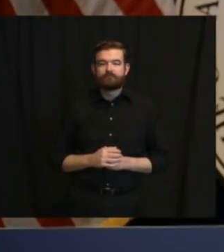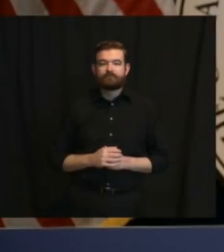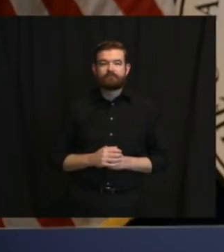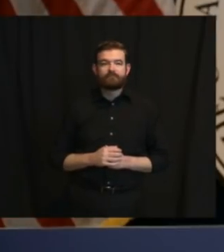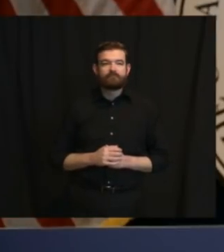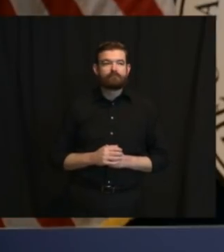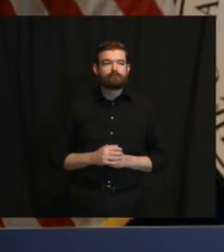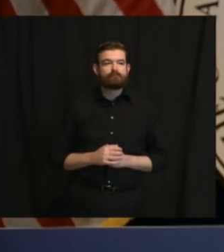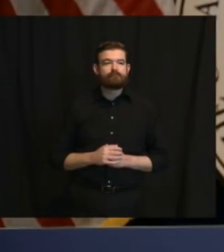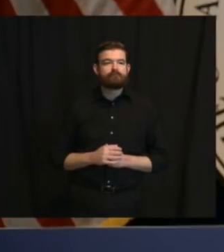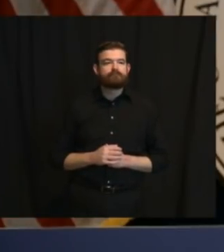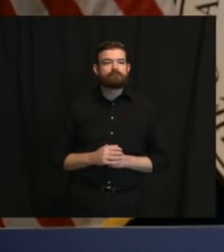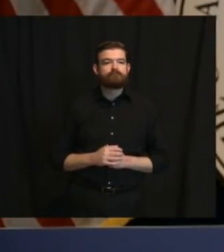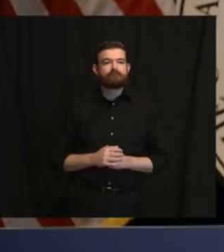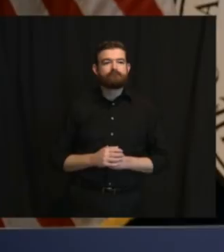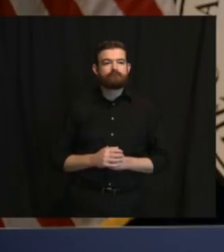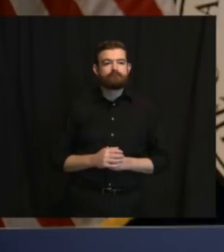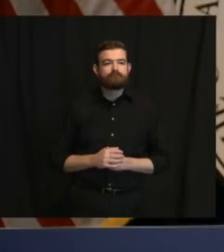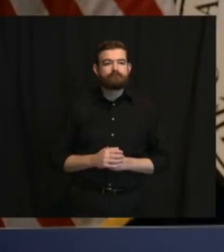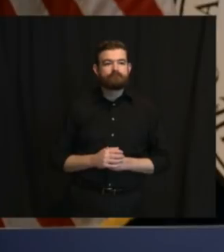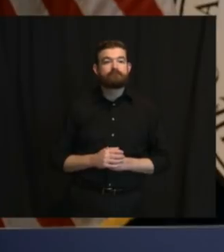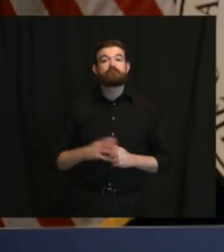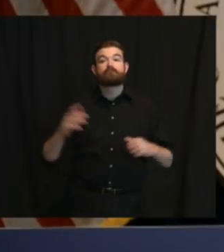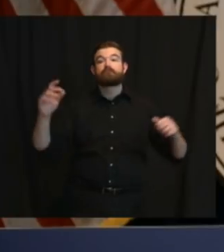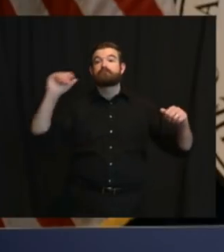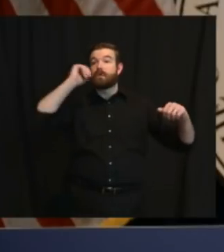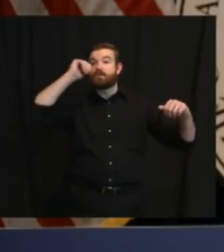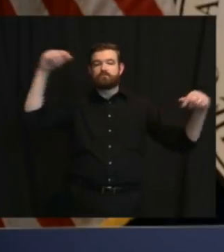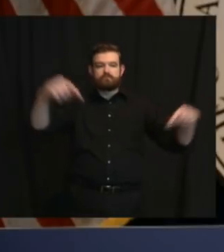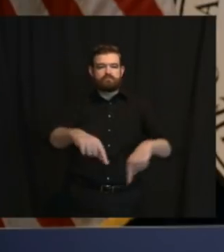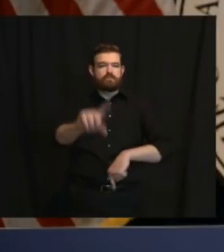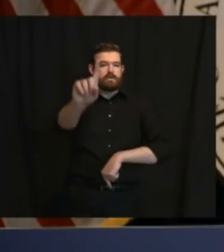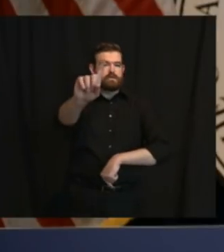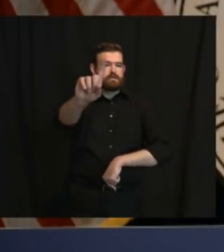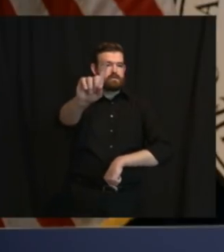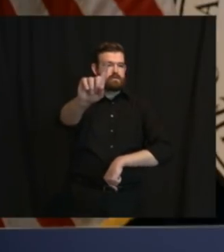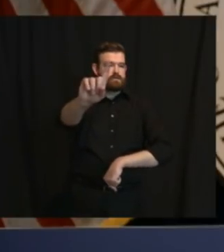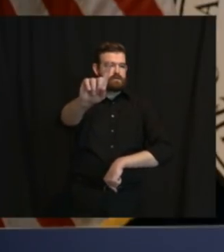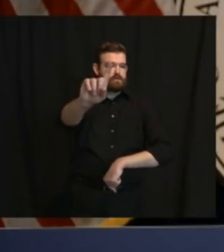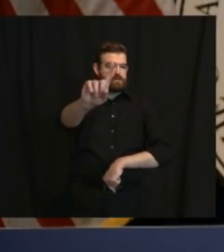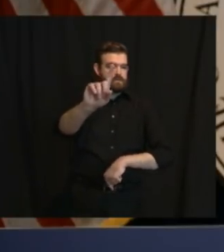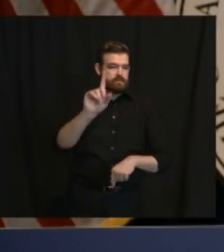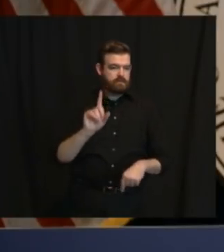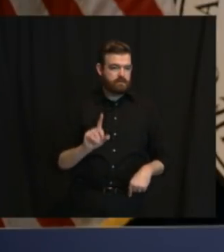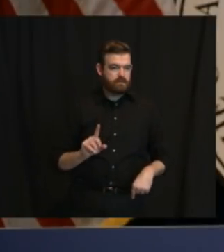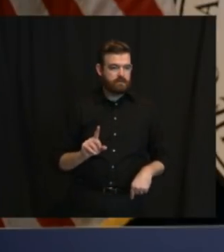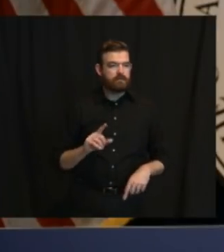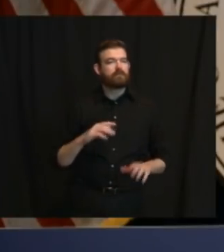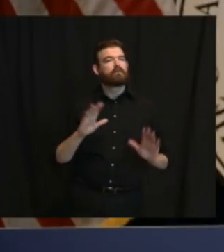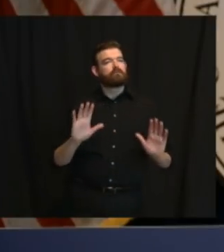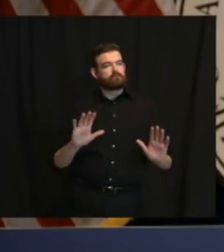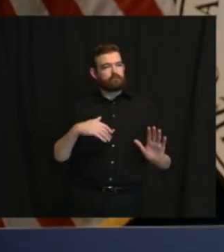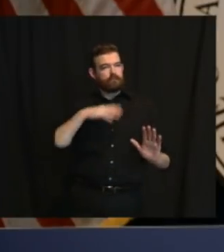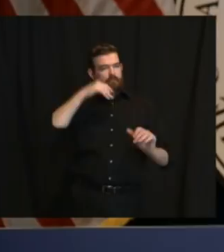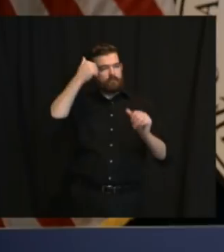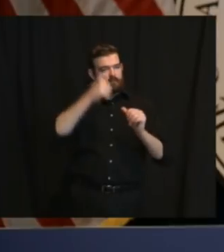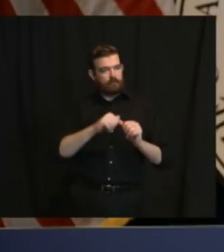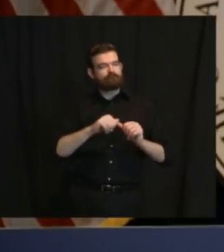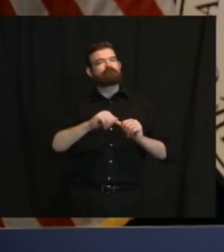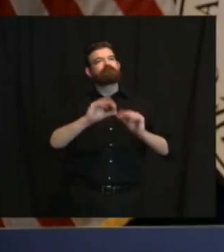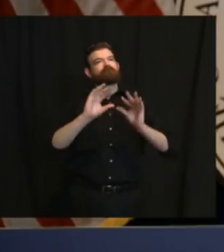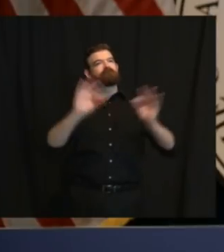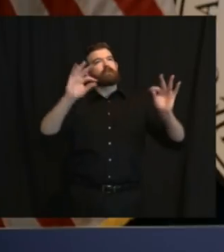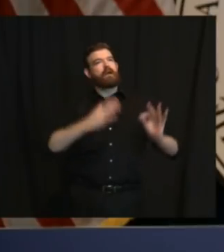you tomorrow at 1 o'clock, where we can officially wish you again a happy Mother's Day. Please